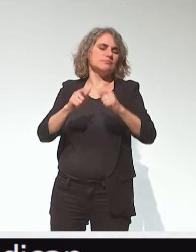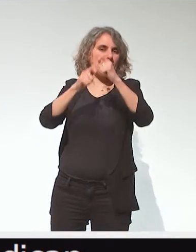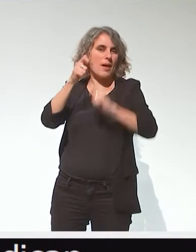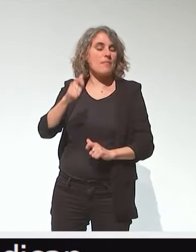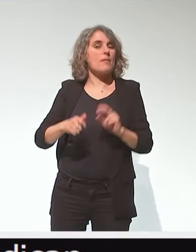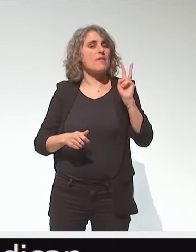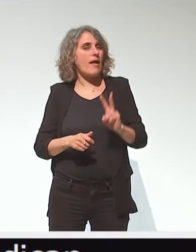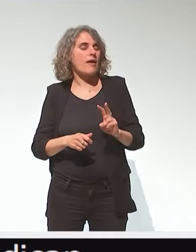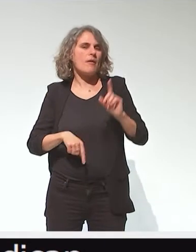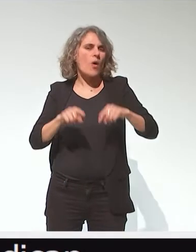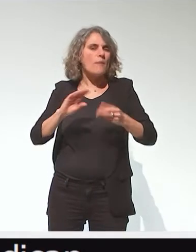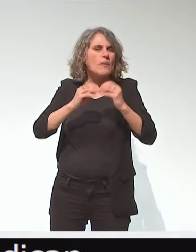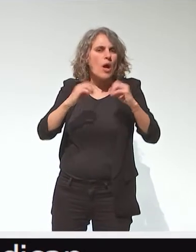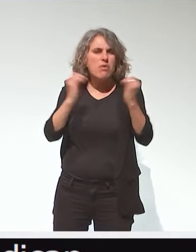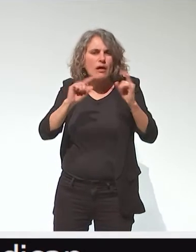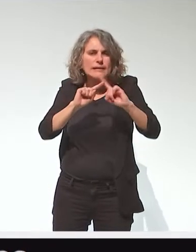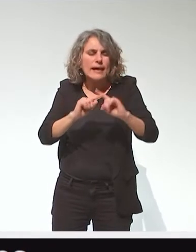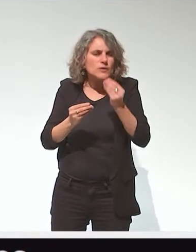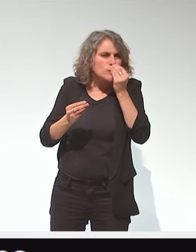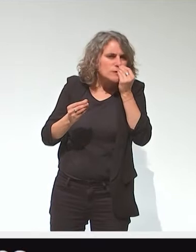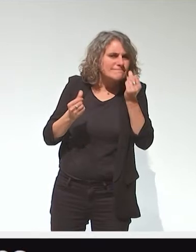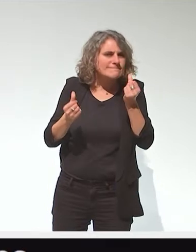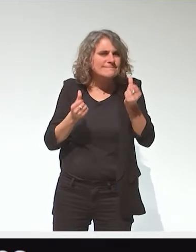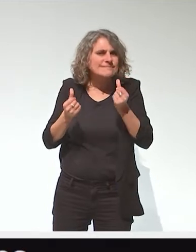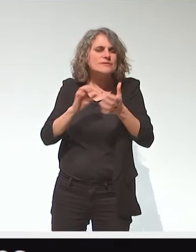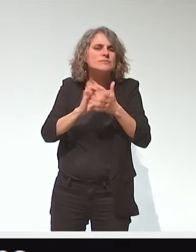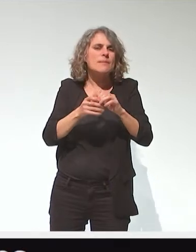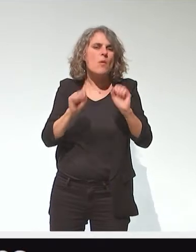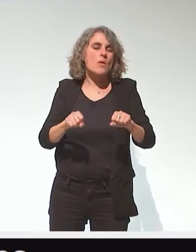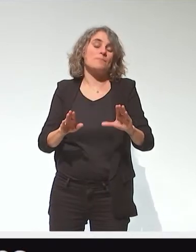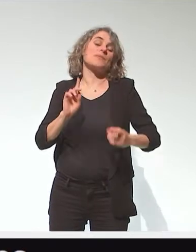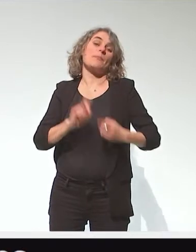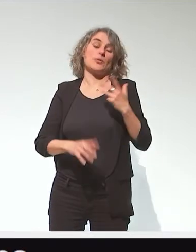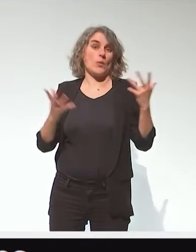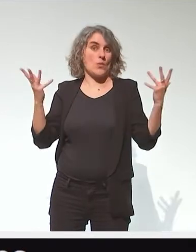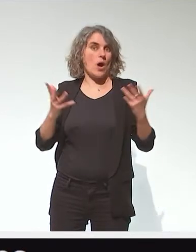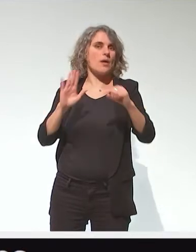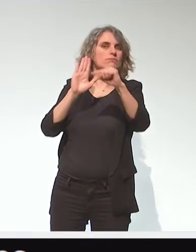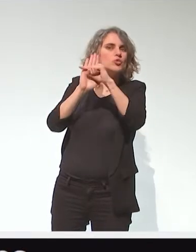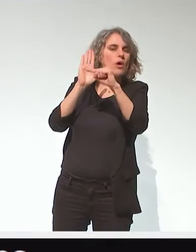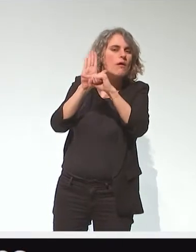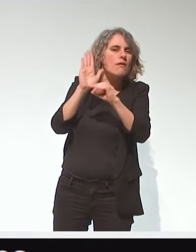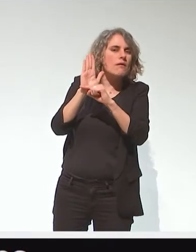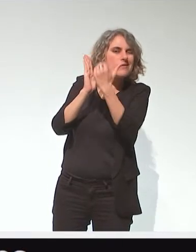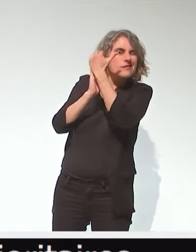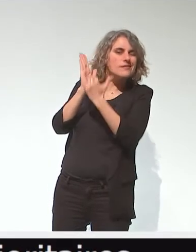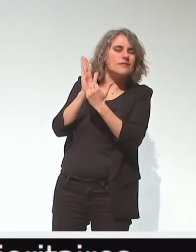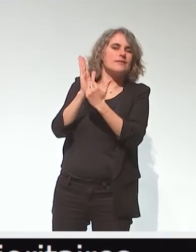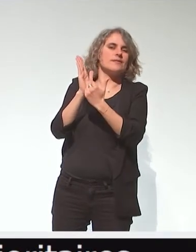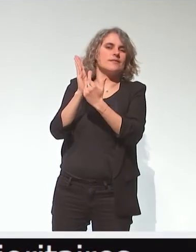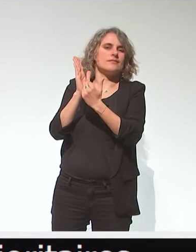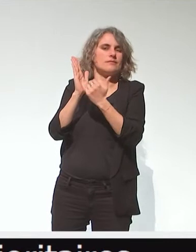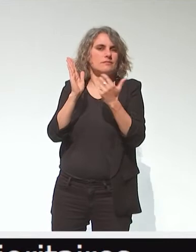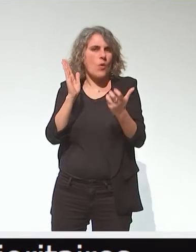So it depends what kind of measures are you going to support through both